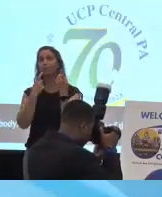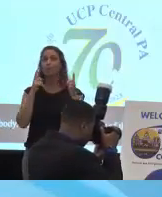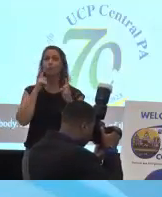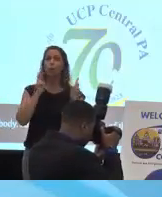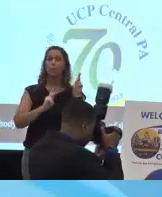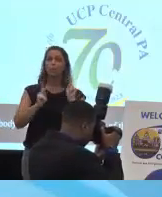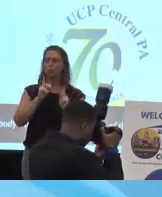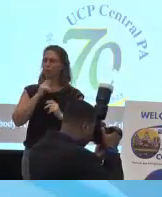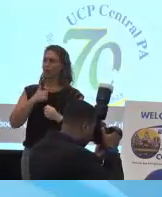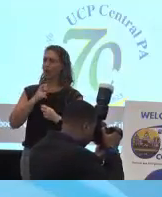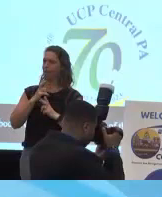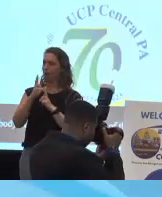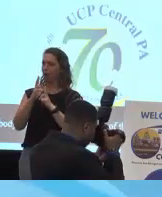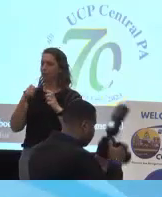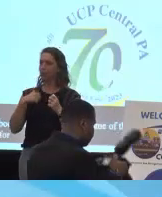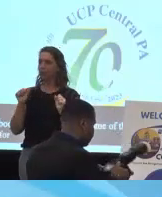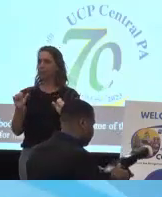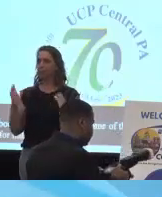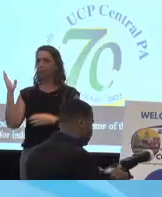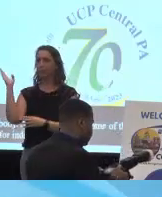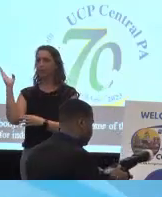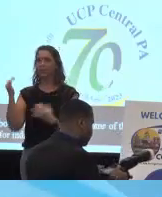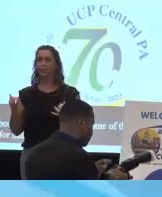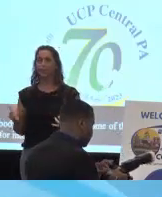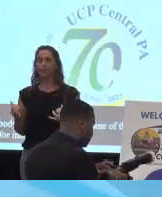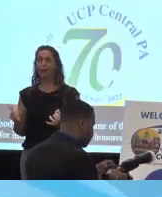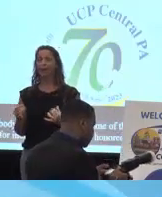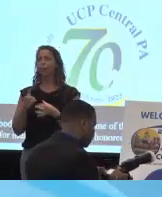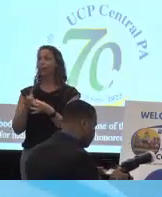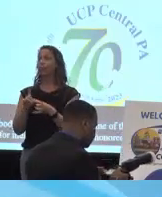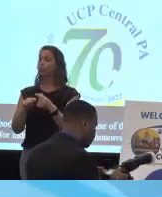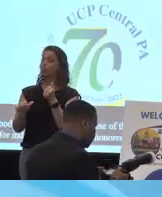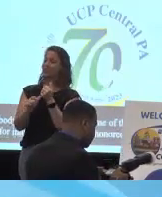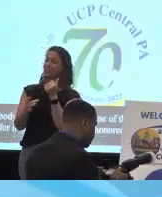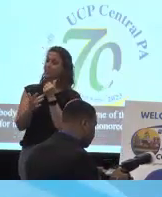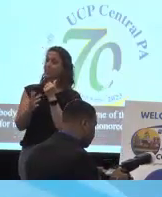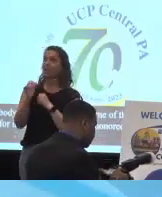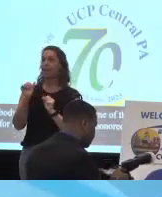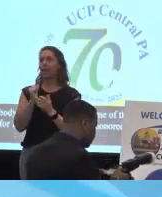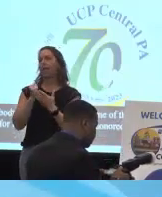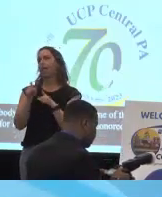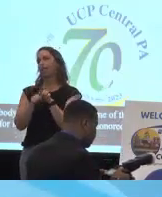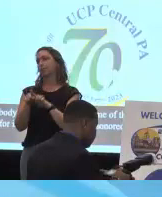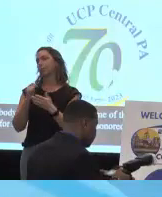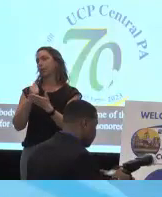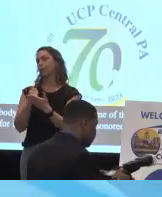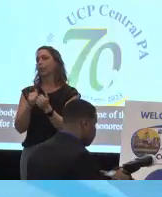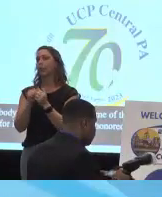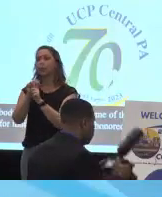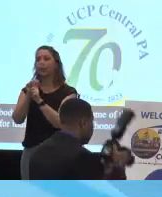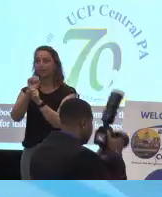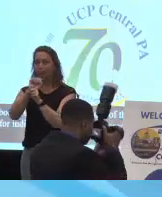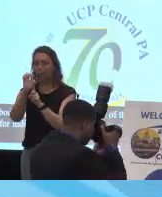really honored to be able to present to you today about how assistive technology can help in the work environment to